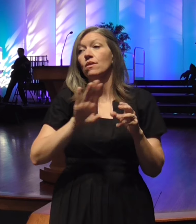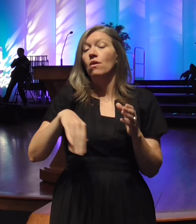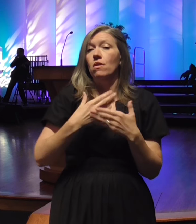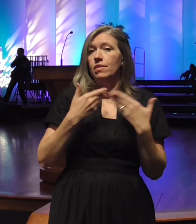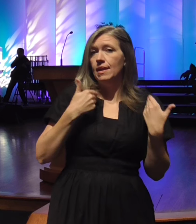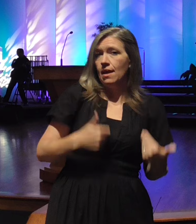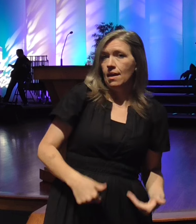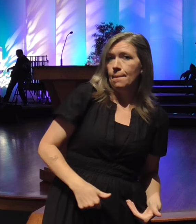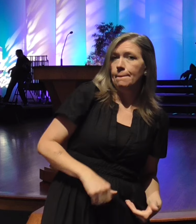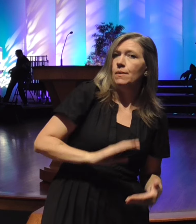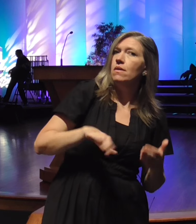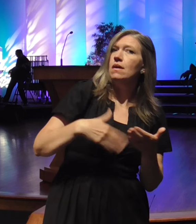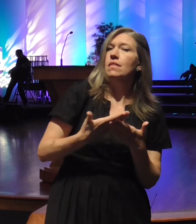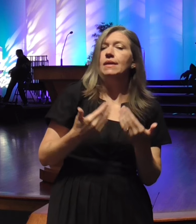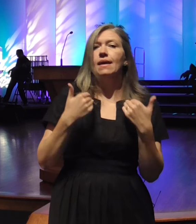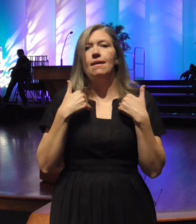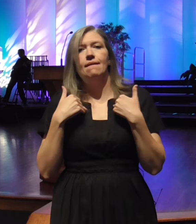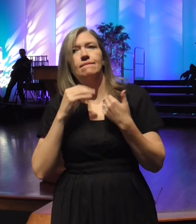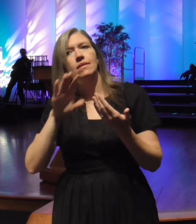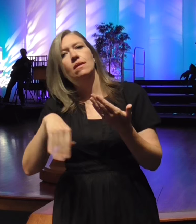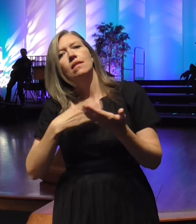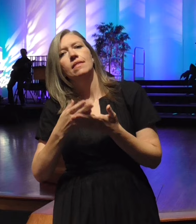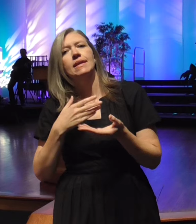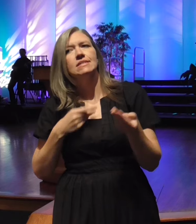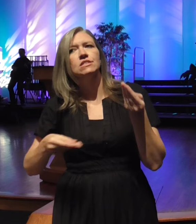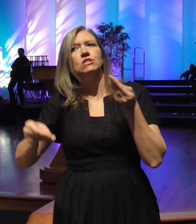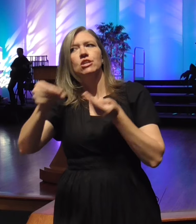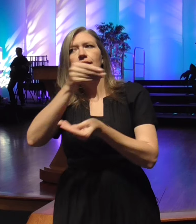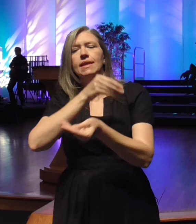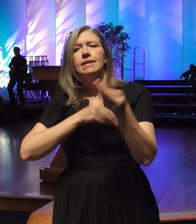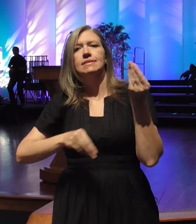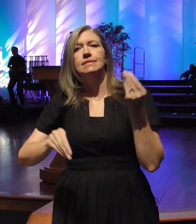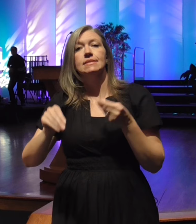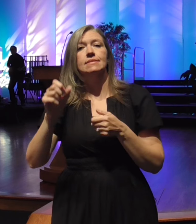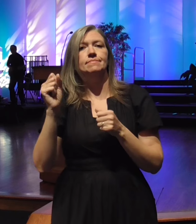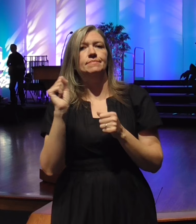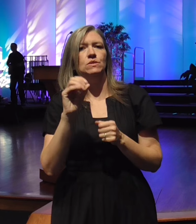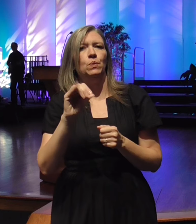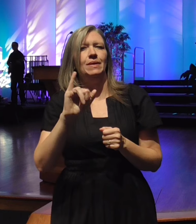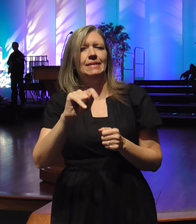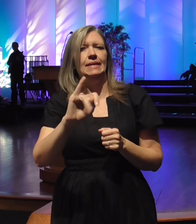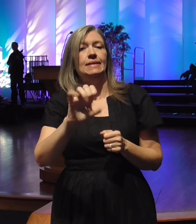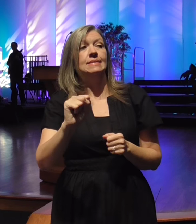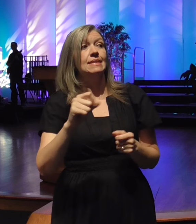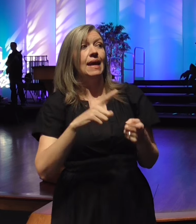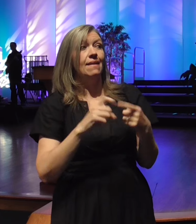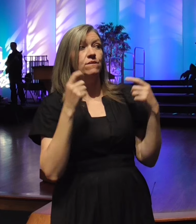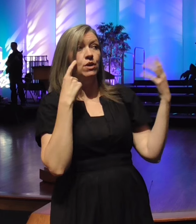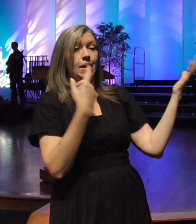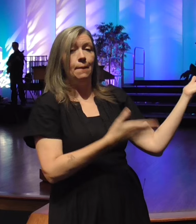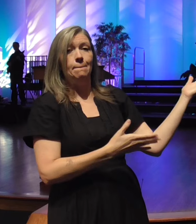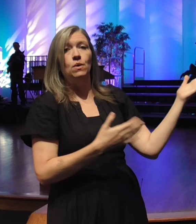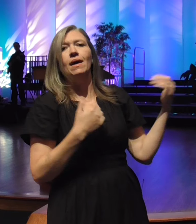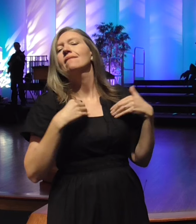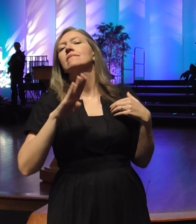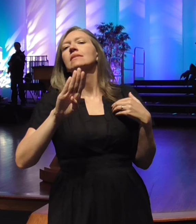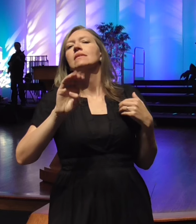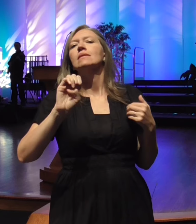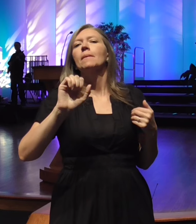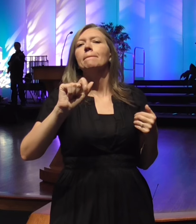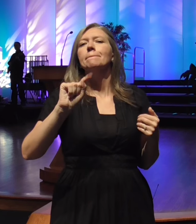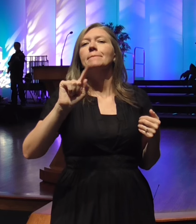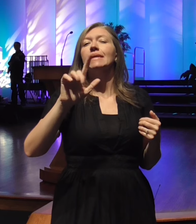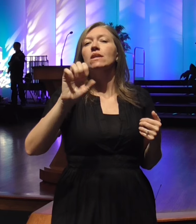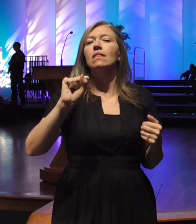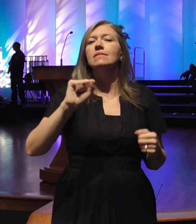that. Divine love as me blesses and multiplies all that I am, all that I have,